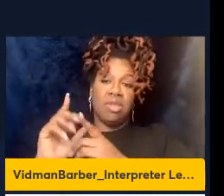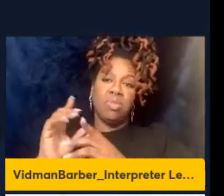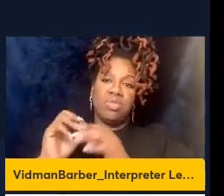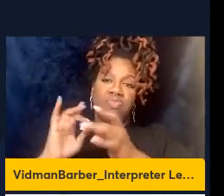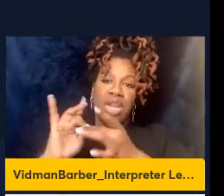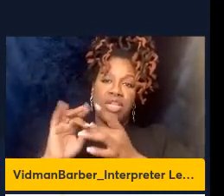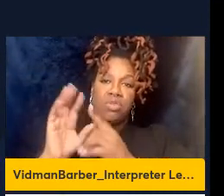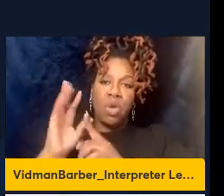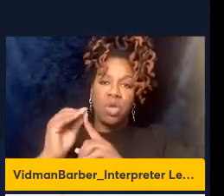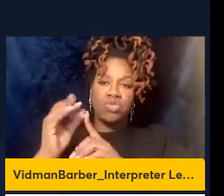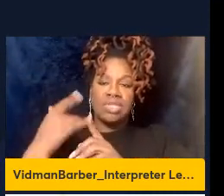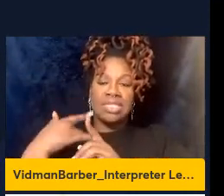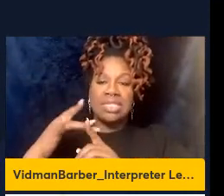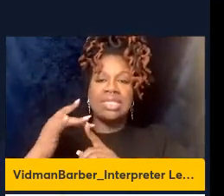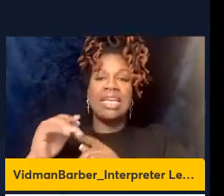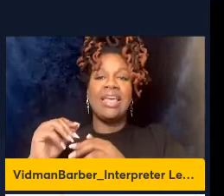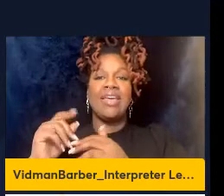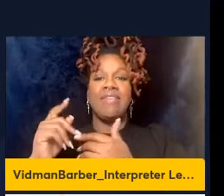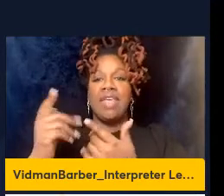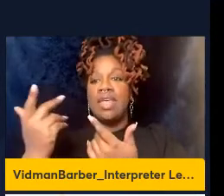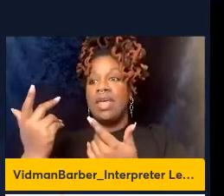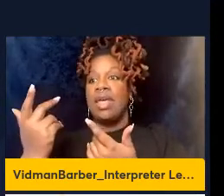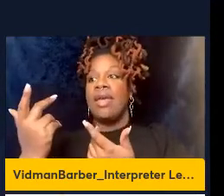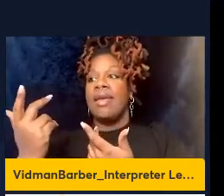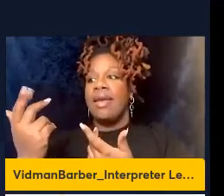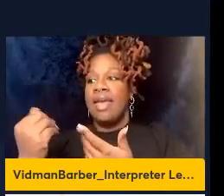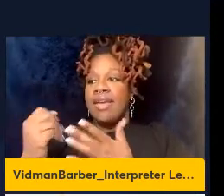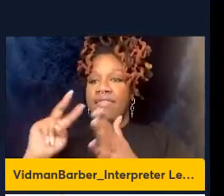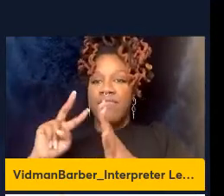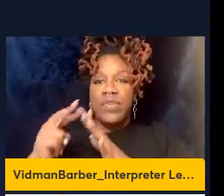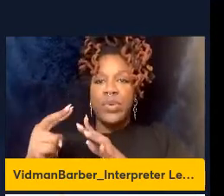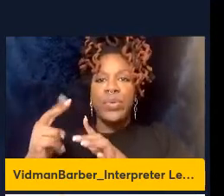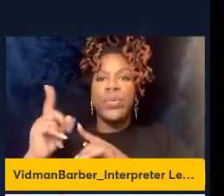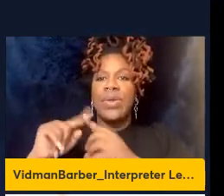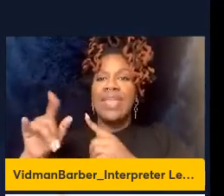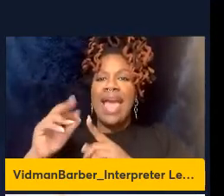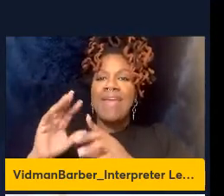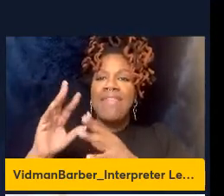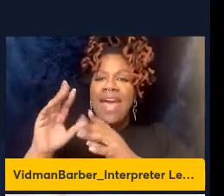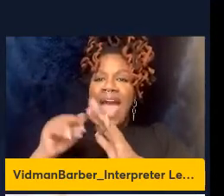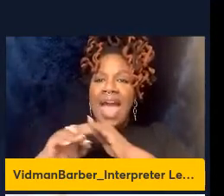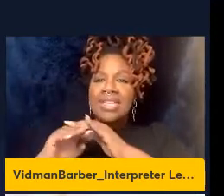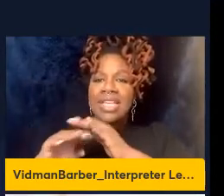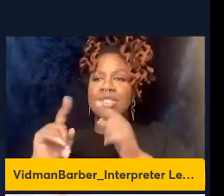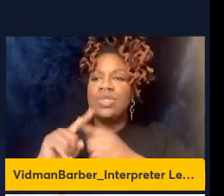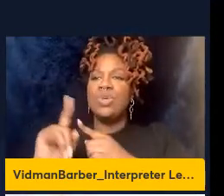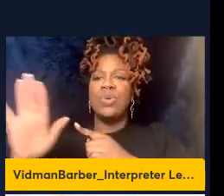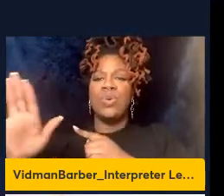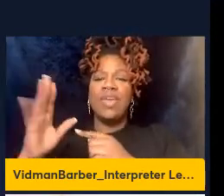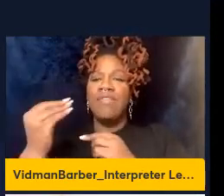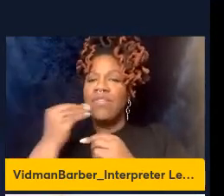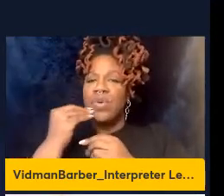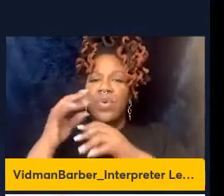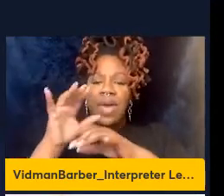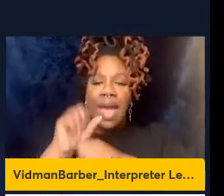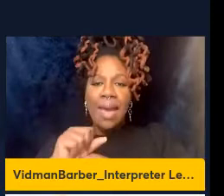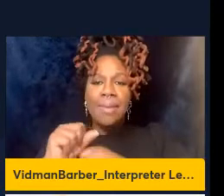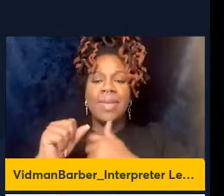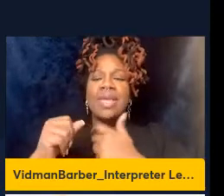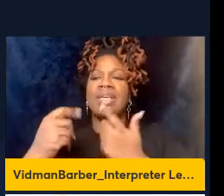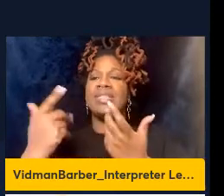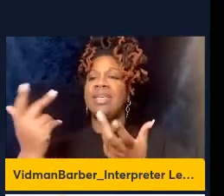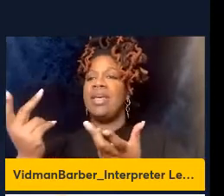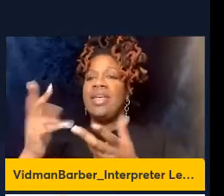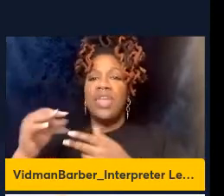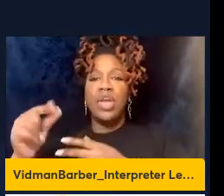account the types of food that they eat, like what they have access to, their resources, the spaces that they have for exercise. We taught them how to take their blood glucose. After this